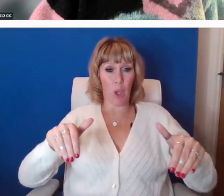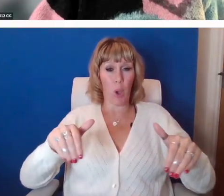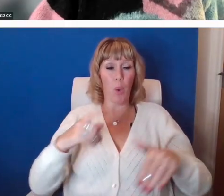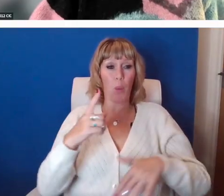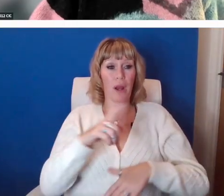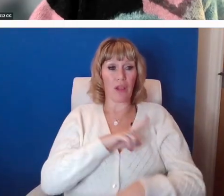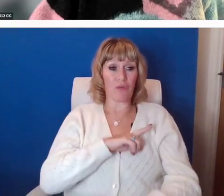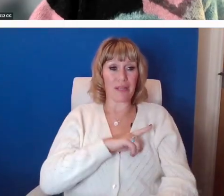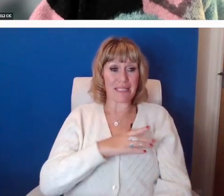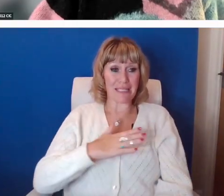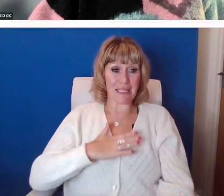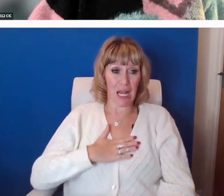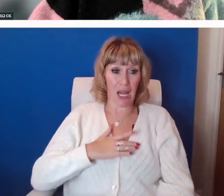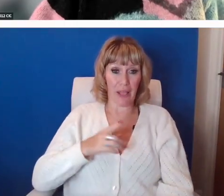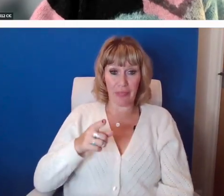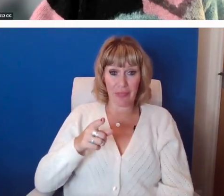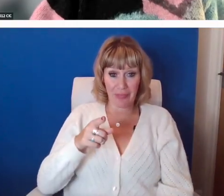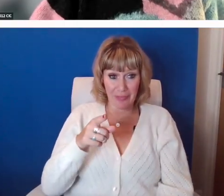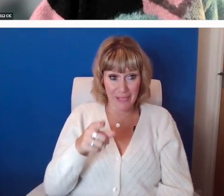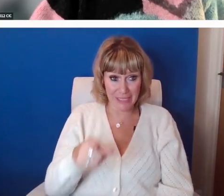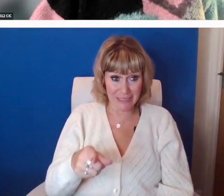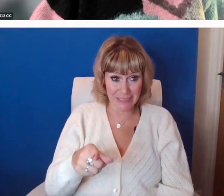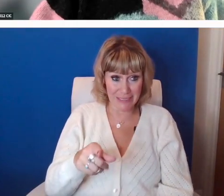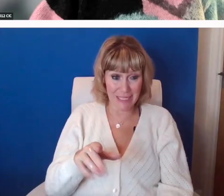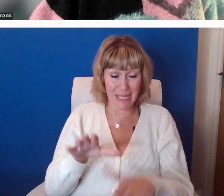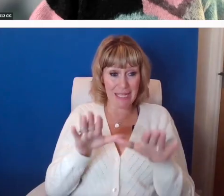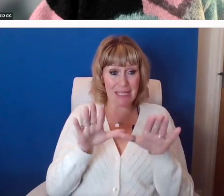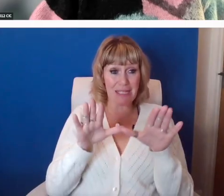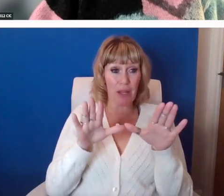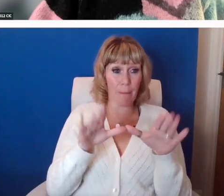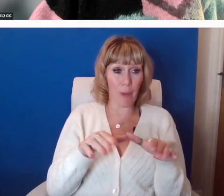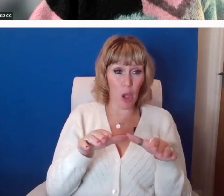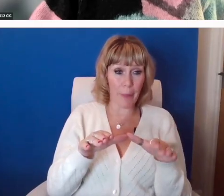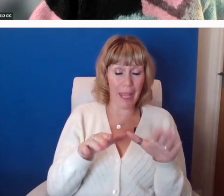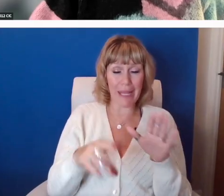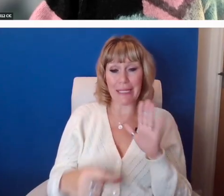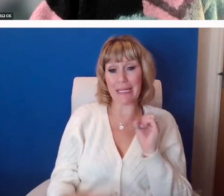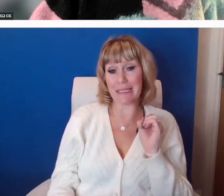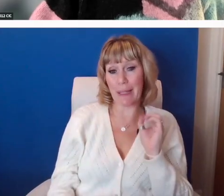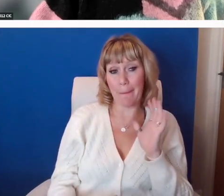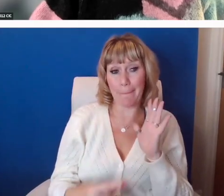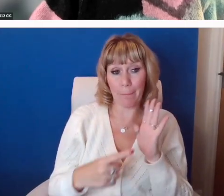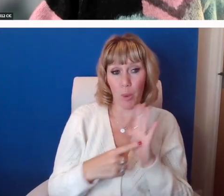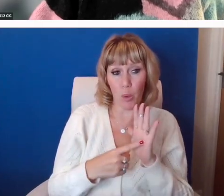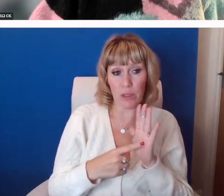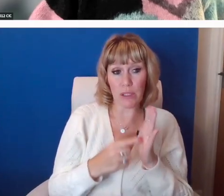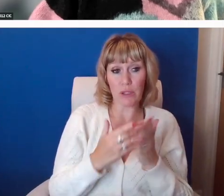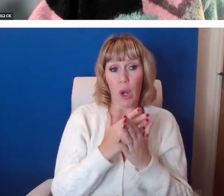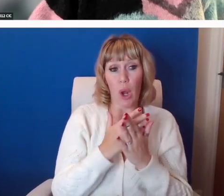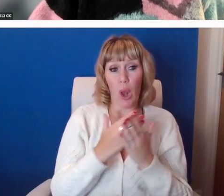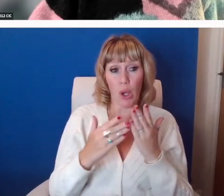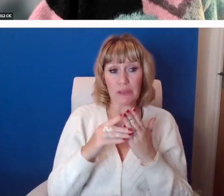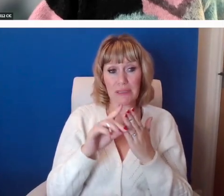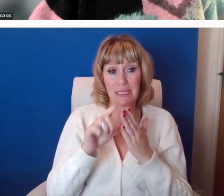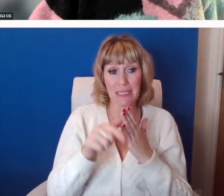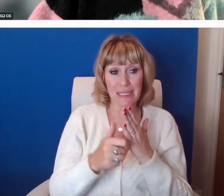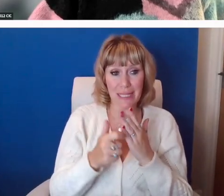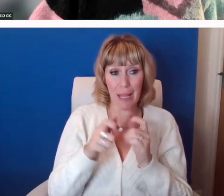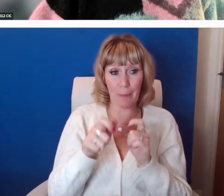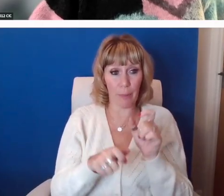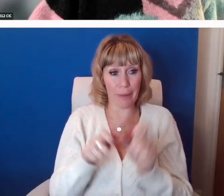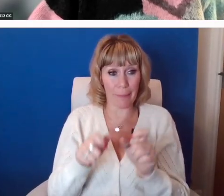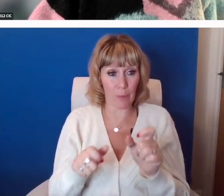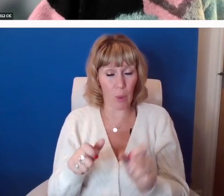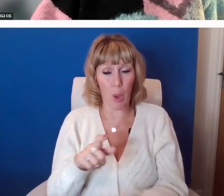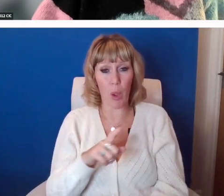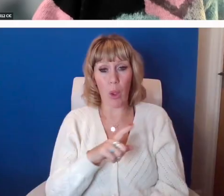this is that the mermaid is a very important figure, I think, to lots of disabled people. It's that sense of being